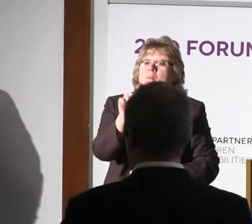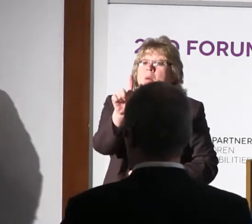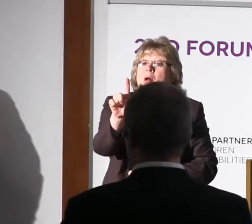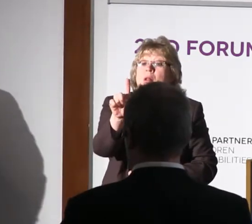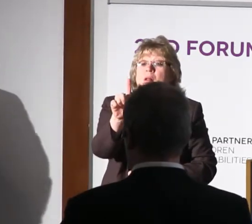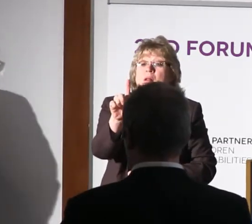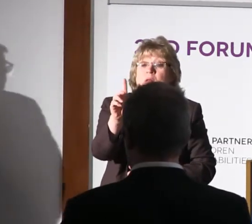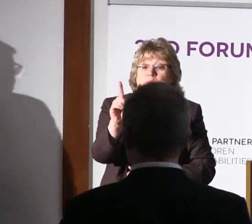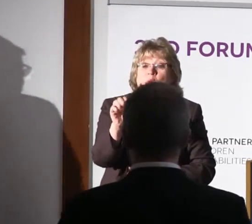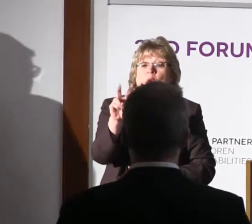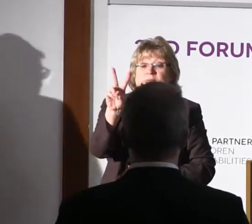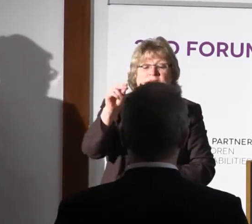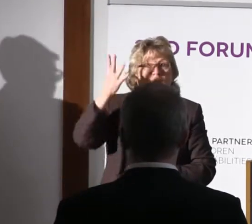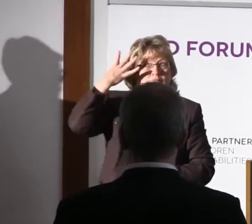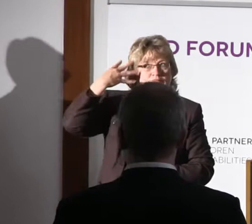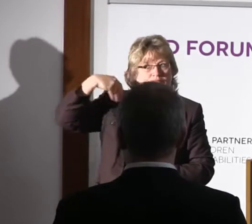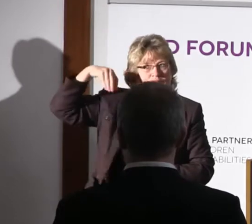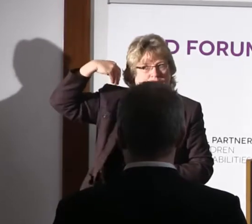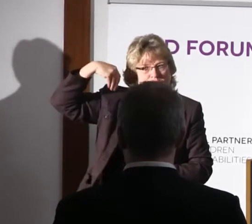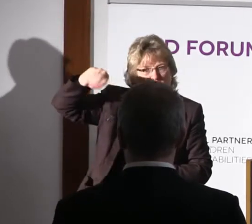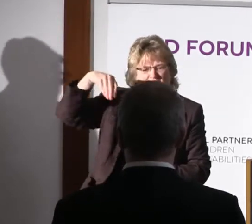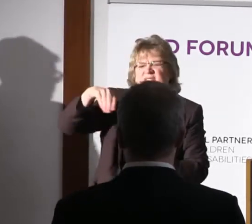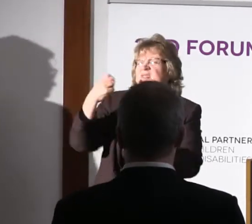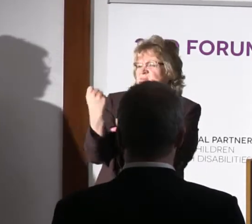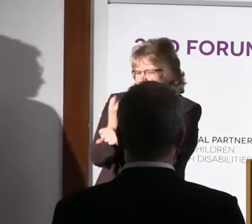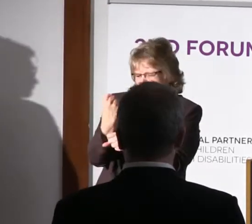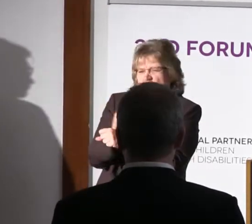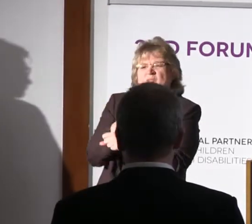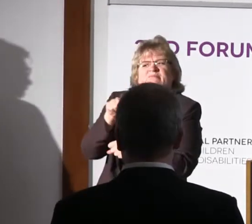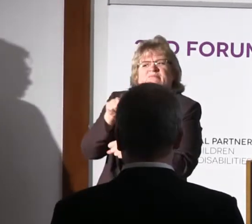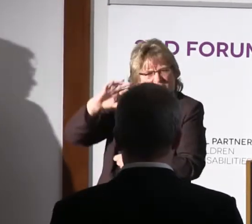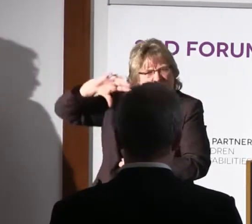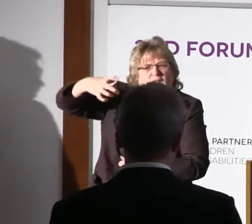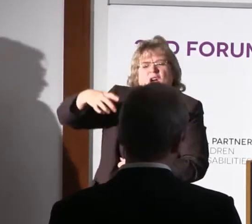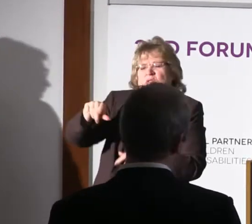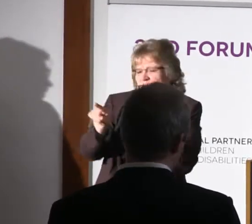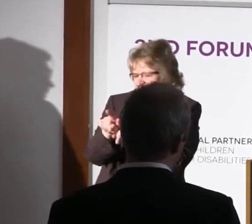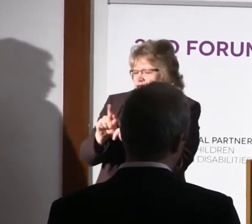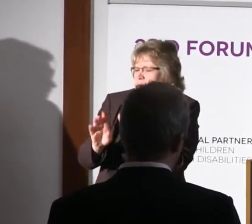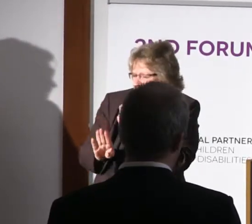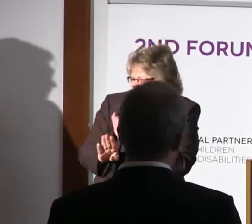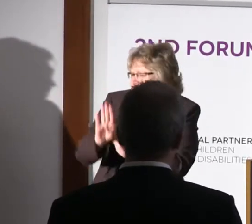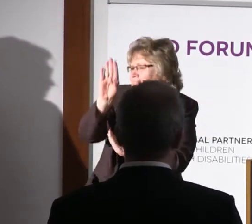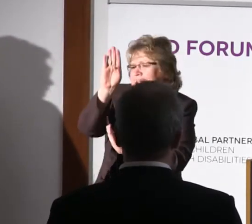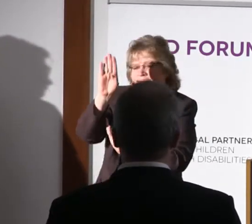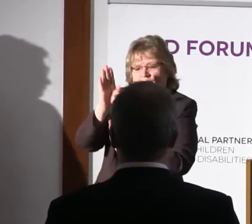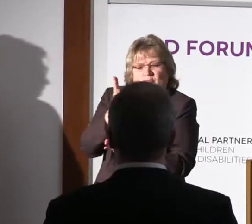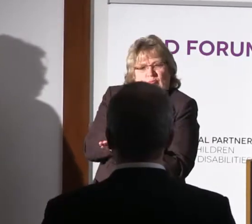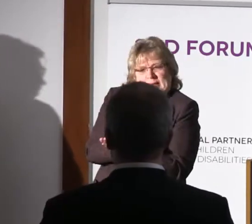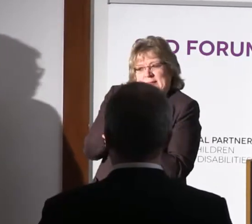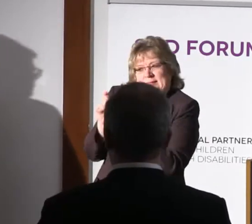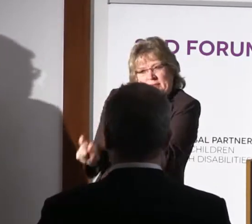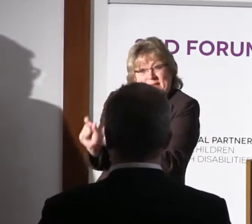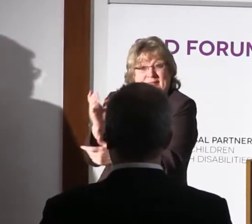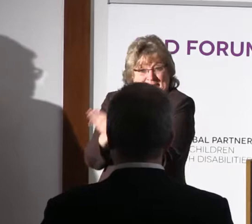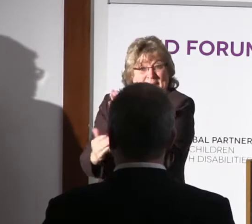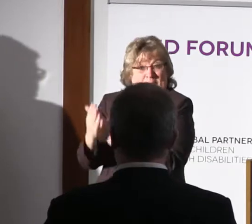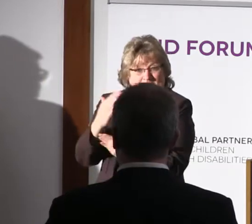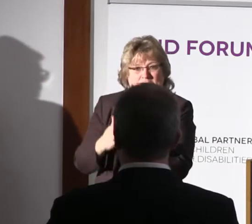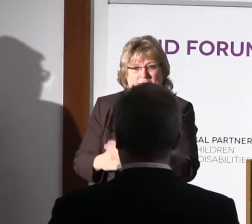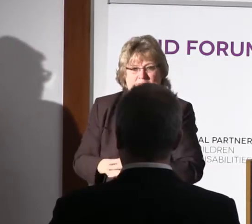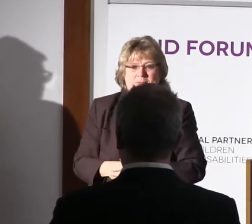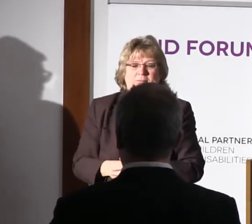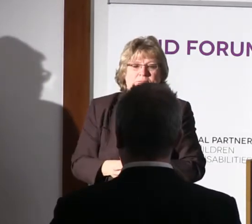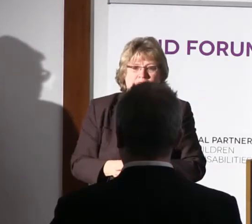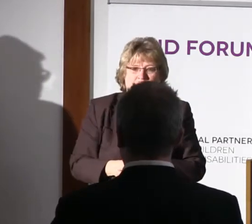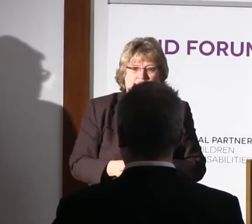my own country, just to mention a few examples. I would like to sincerely thank all the partners that have